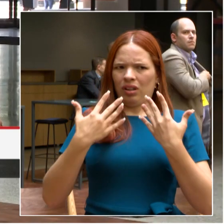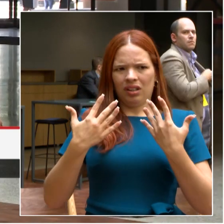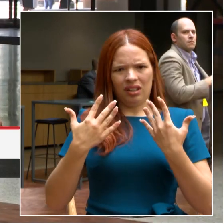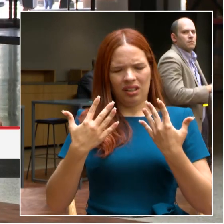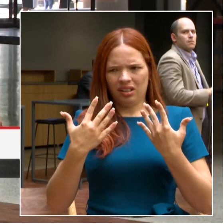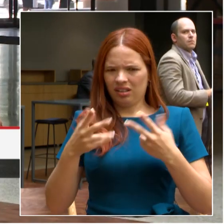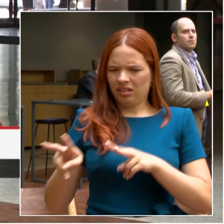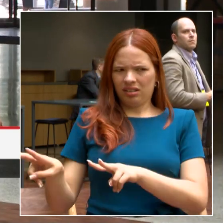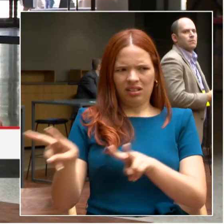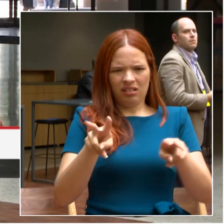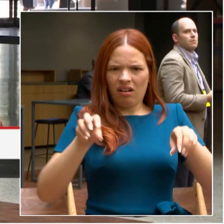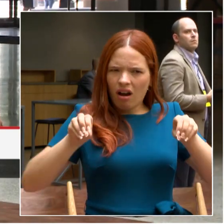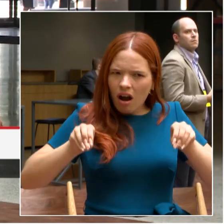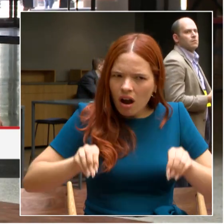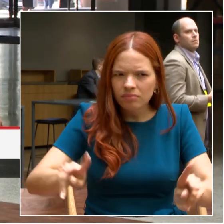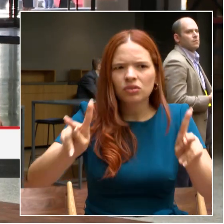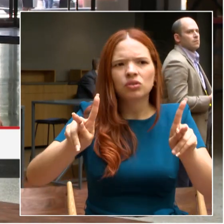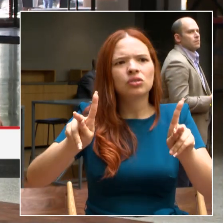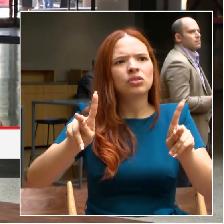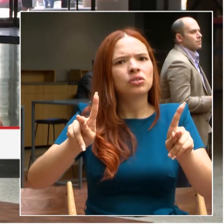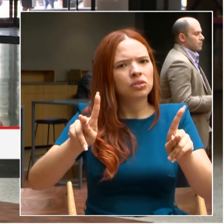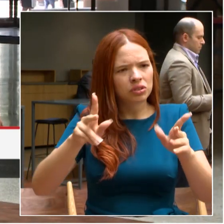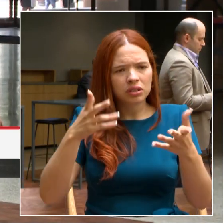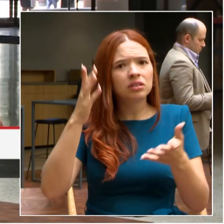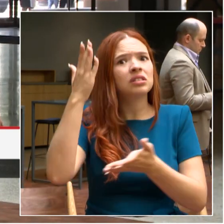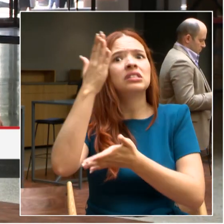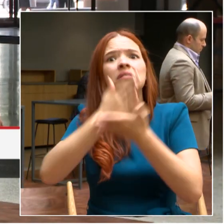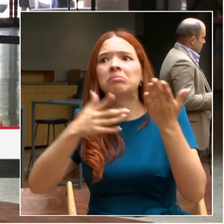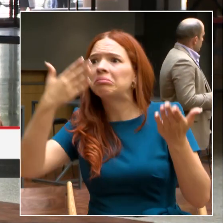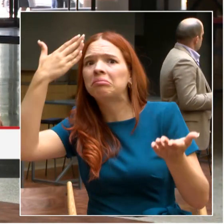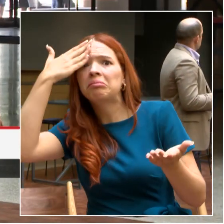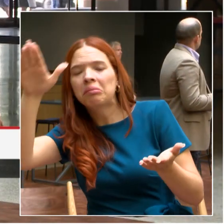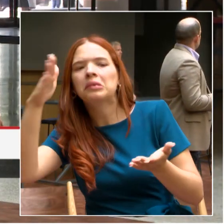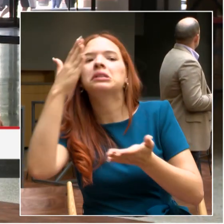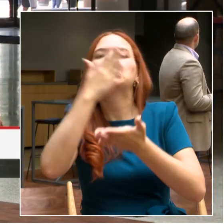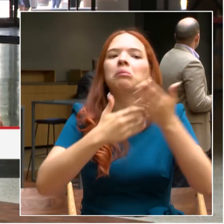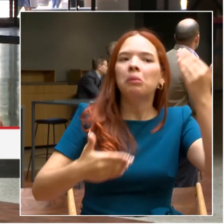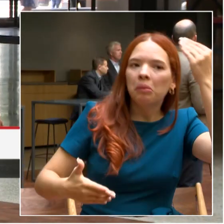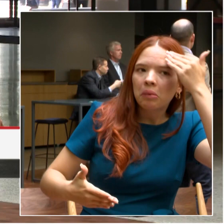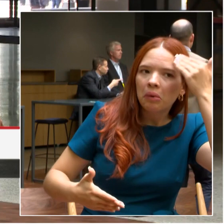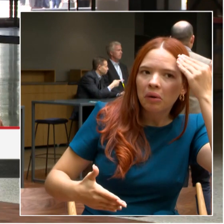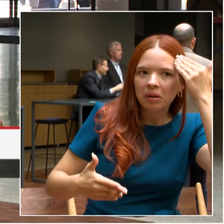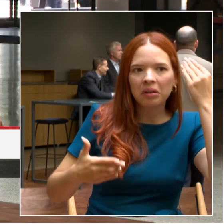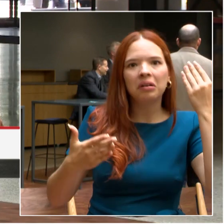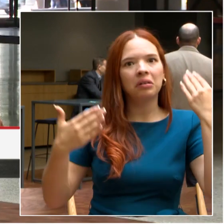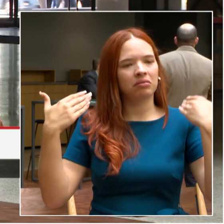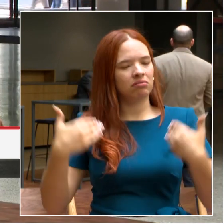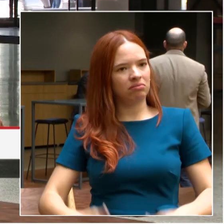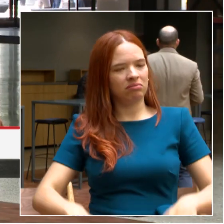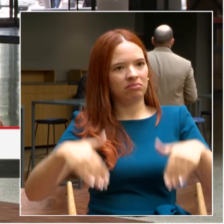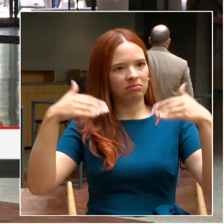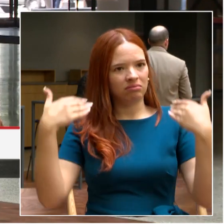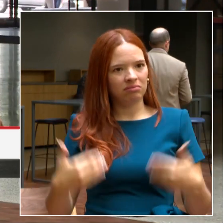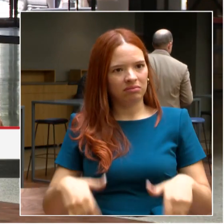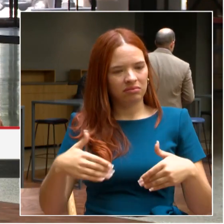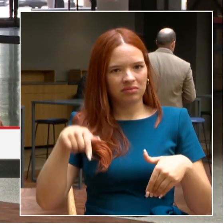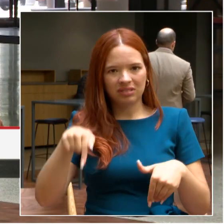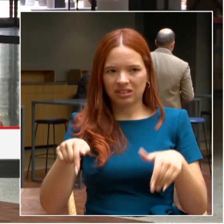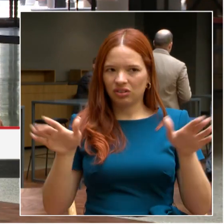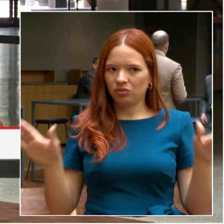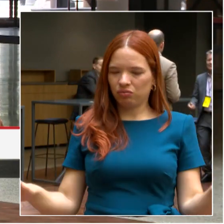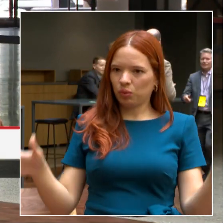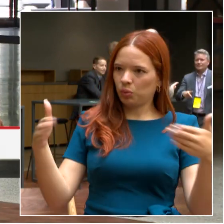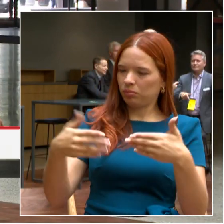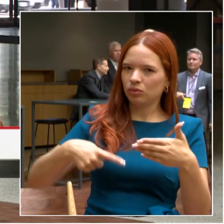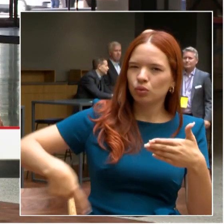people in the room to really put ideas on the table that are going to help us reimagine what downtown looks like. And I think